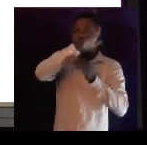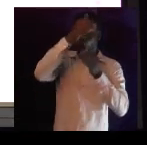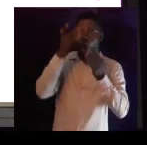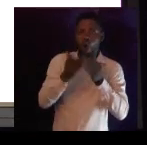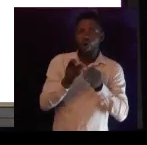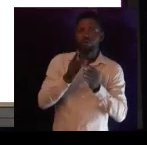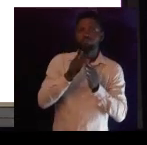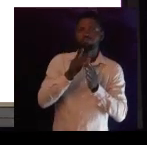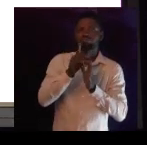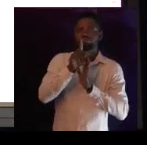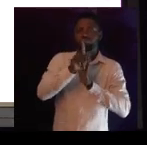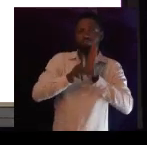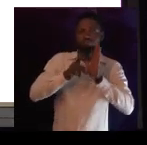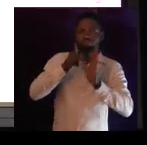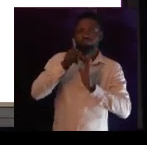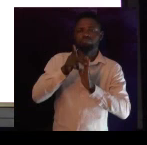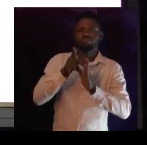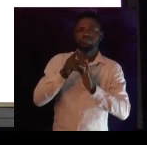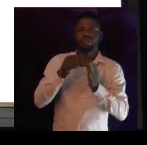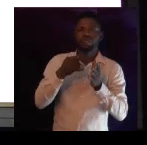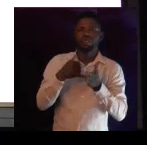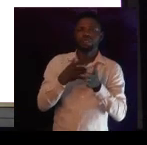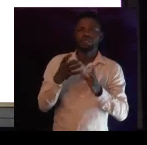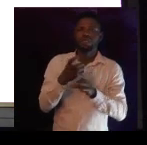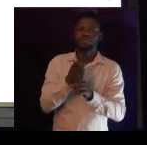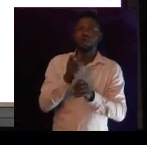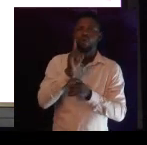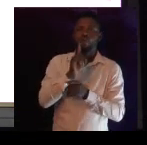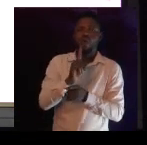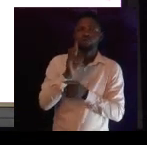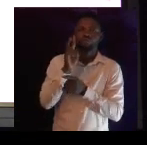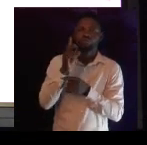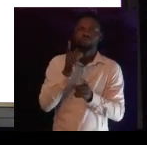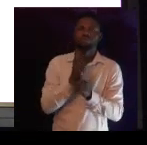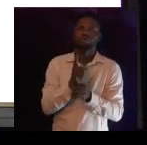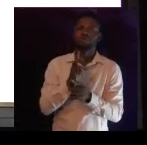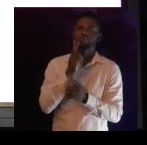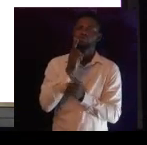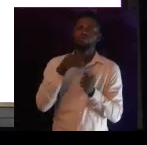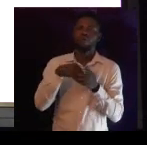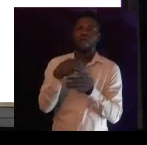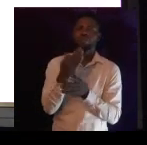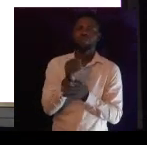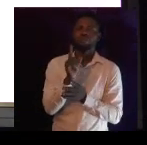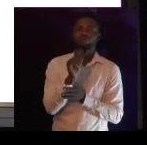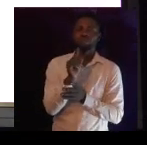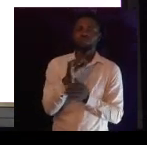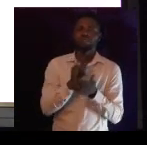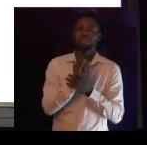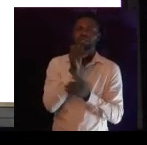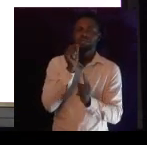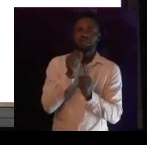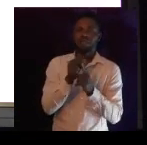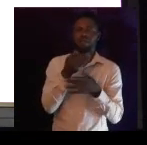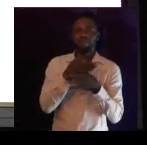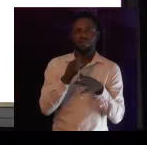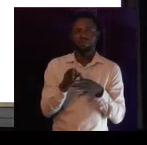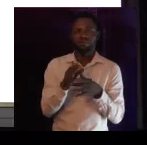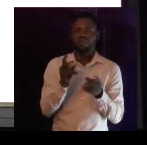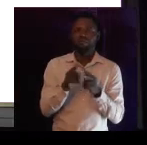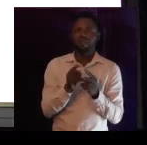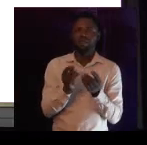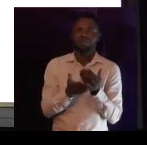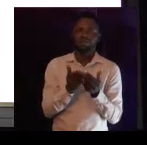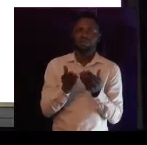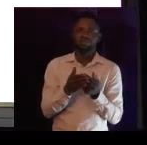of the whole pizza does it take? It takes 1, 2. That means it takes 2 out of 20, and that's exactly the fraction. You can